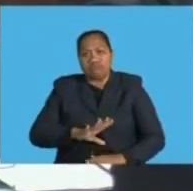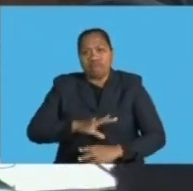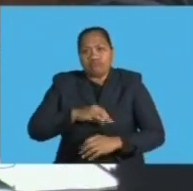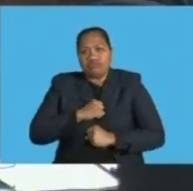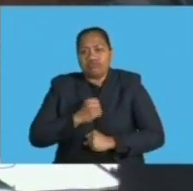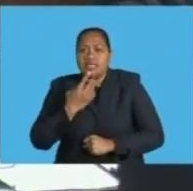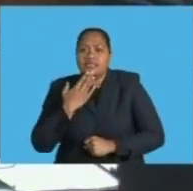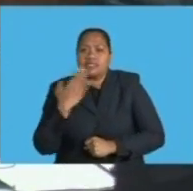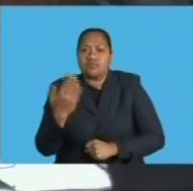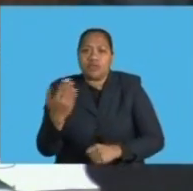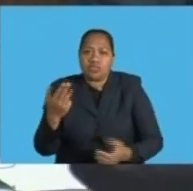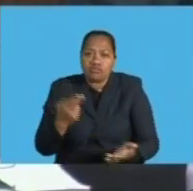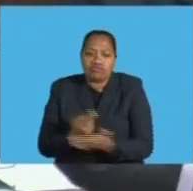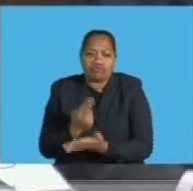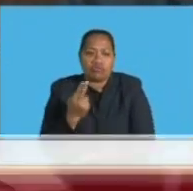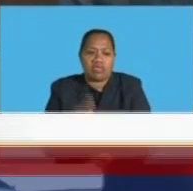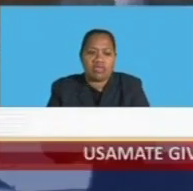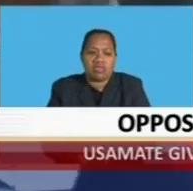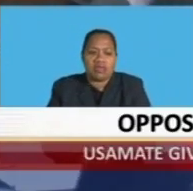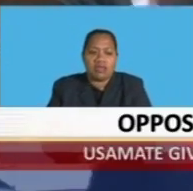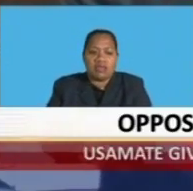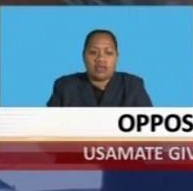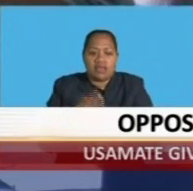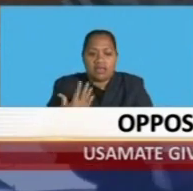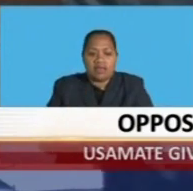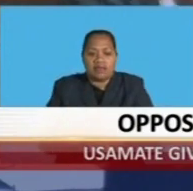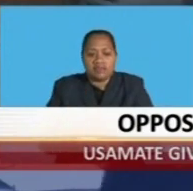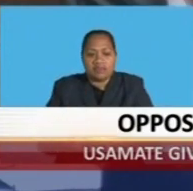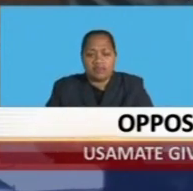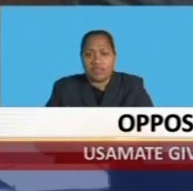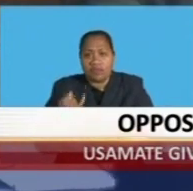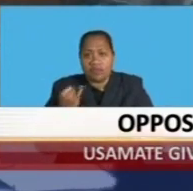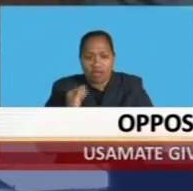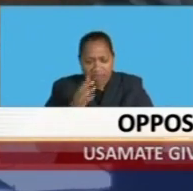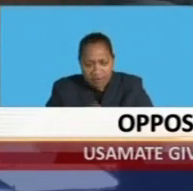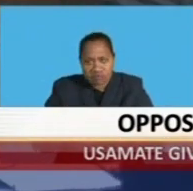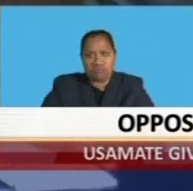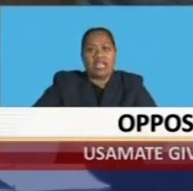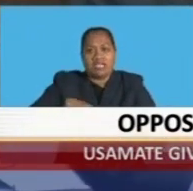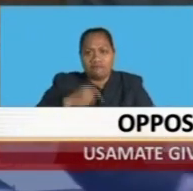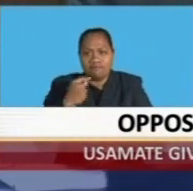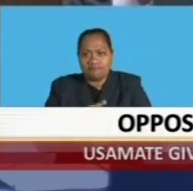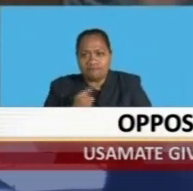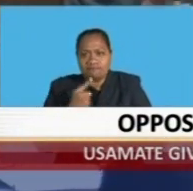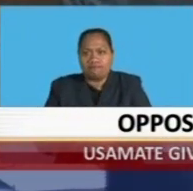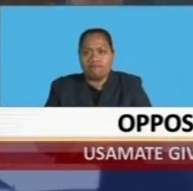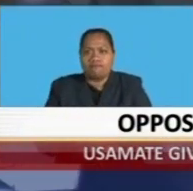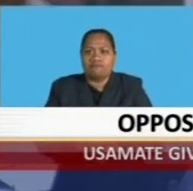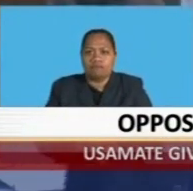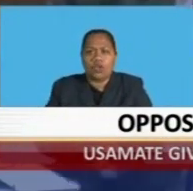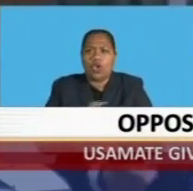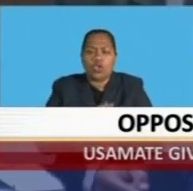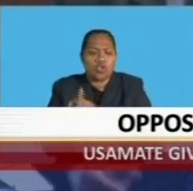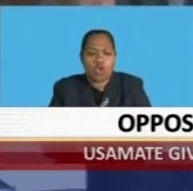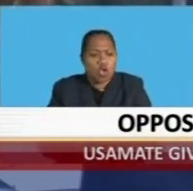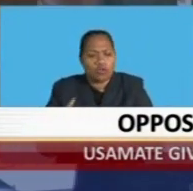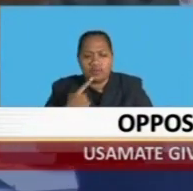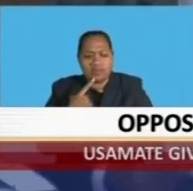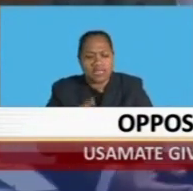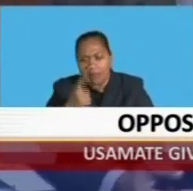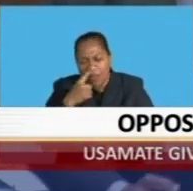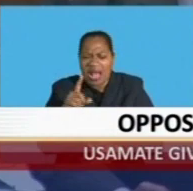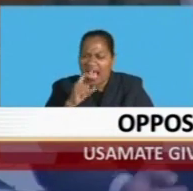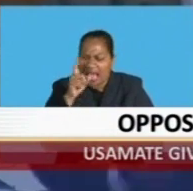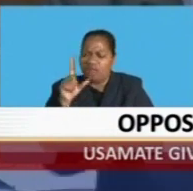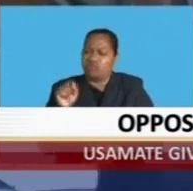When somebody says something that is wrong, you have the gumption to stand up and talk about it, and not just say people can't